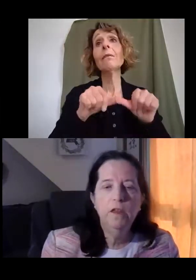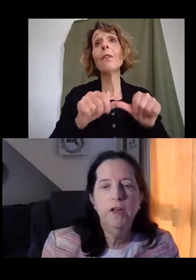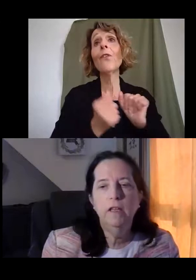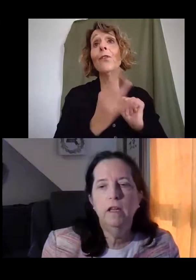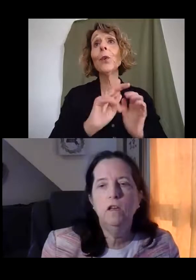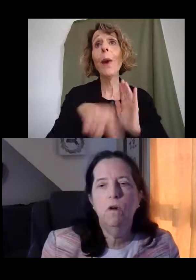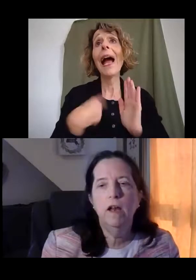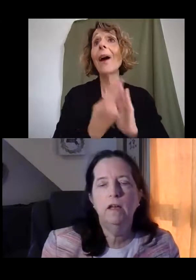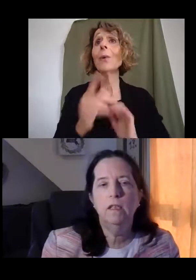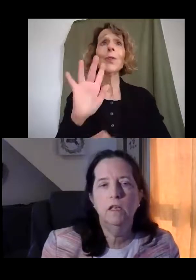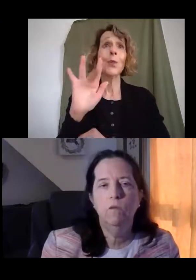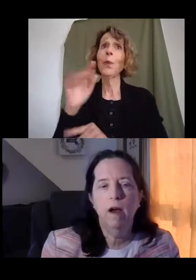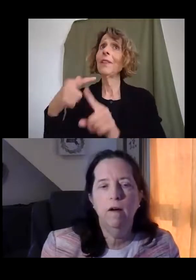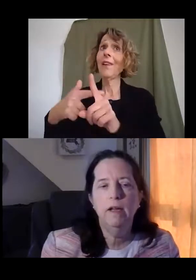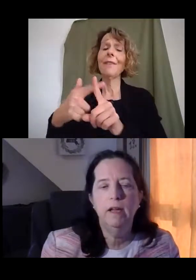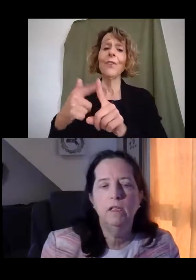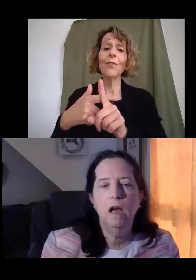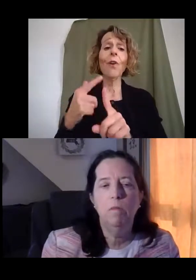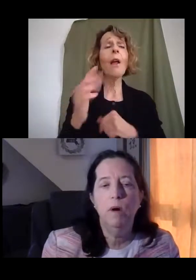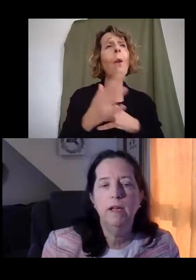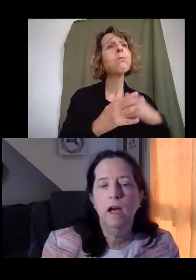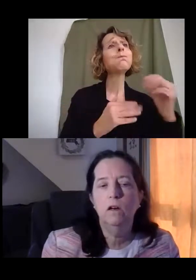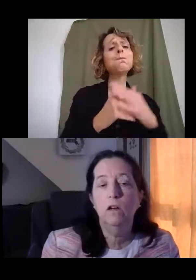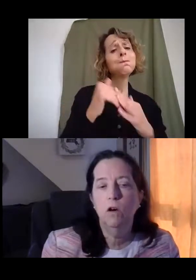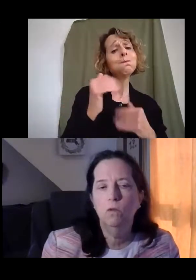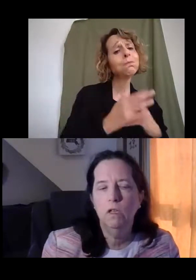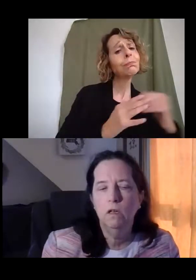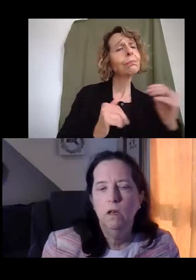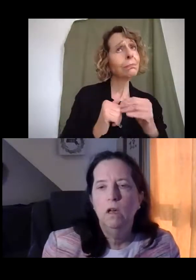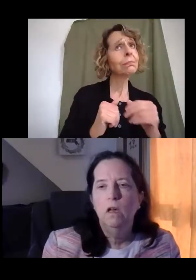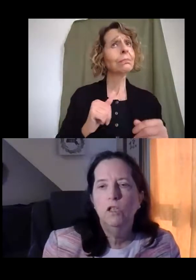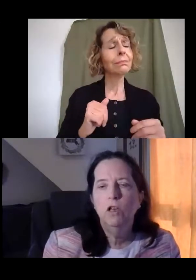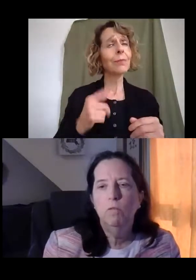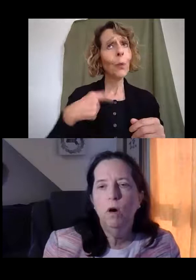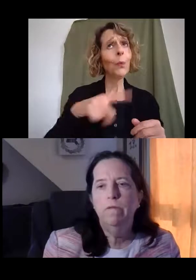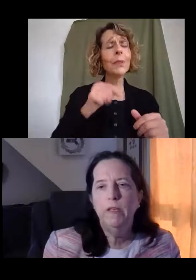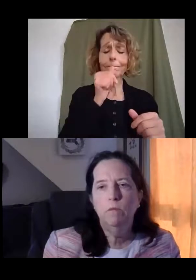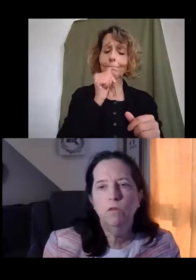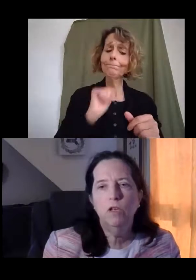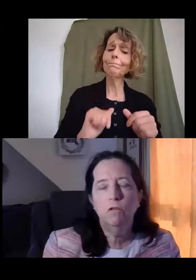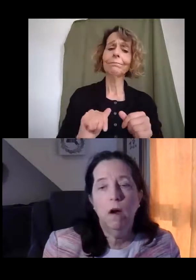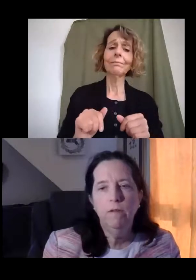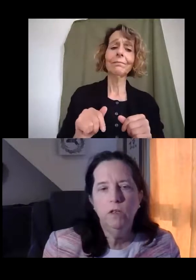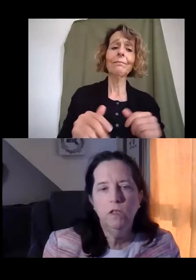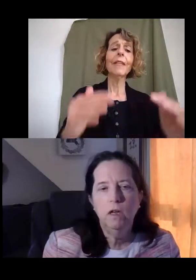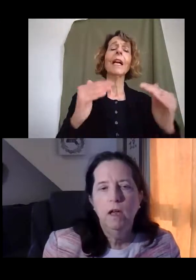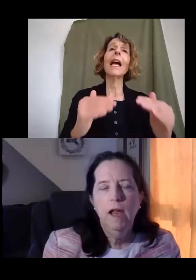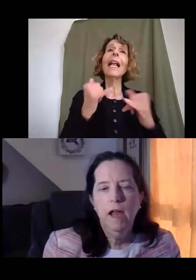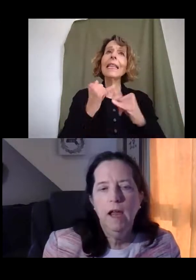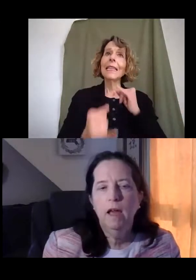The other thing that you want to consider wearing is a bright colored coat, so you're more visible to